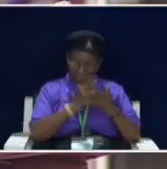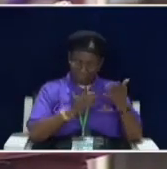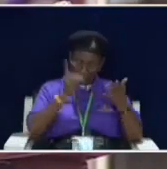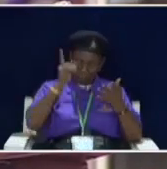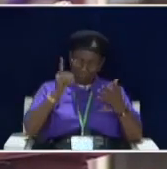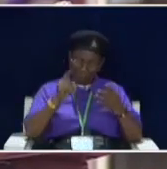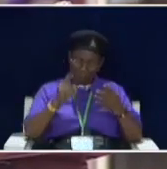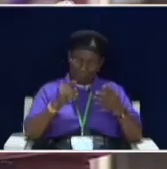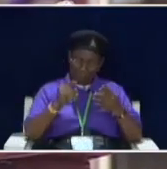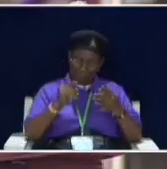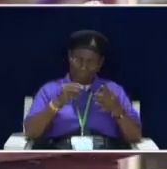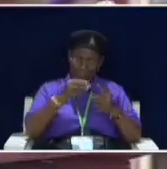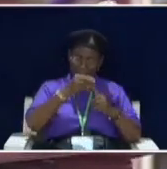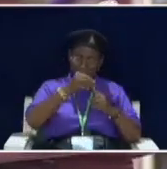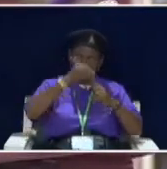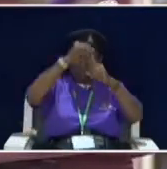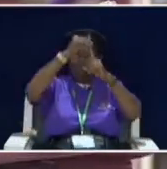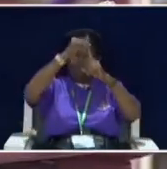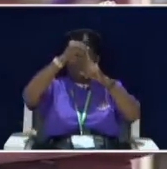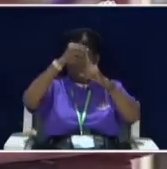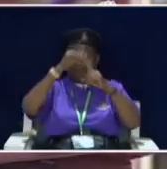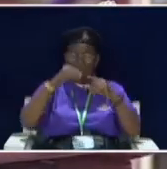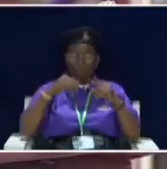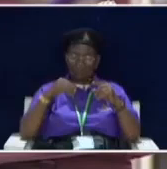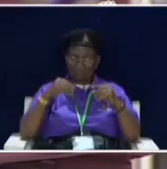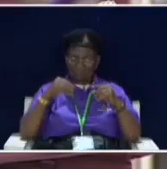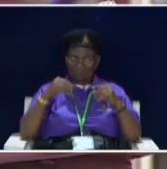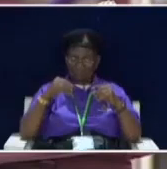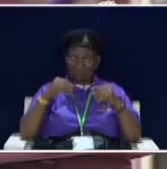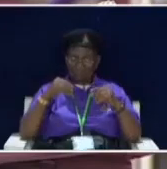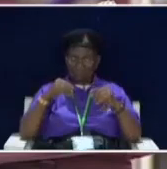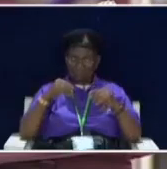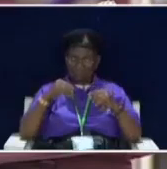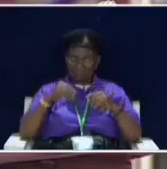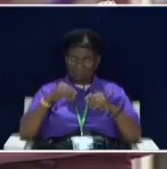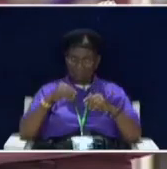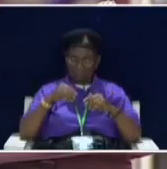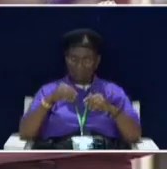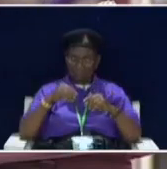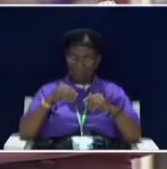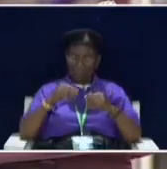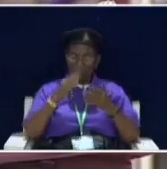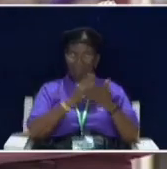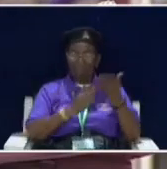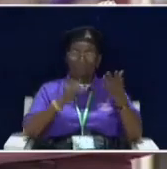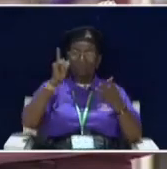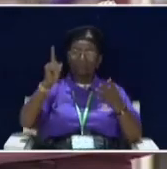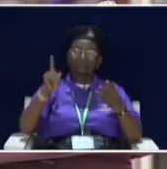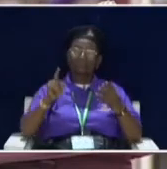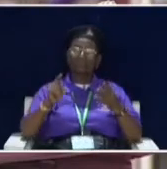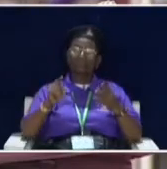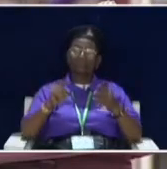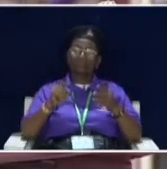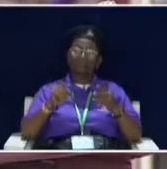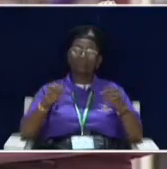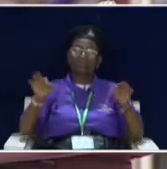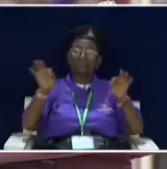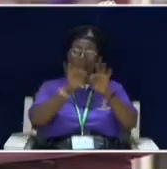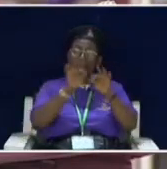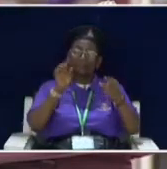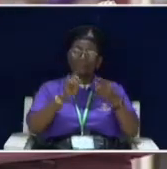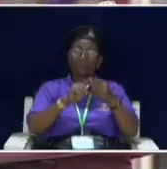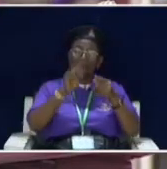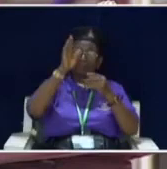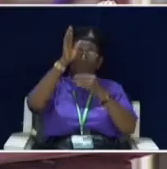special. Enikan to se pataki to se yebiye si Olorun. Someone peculiar to God. Eni ti